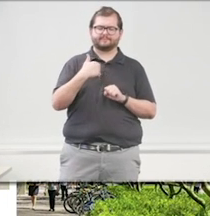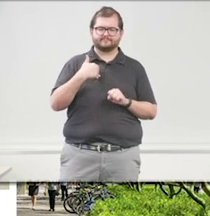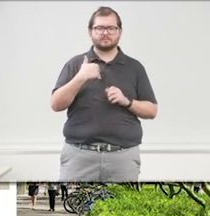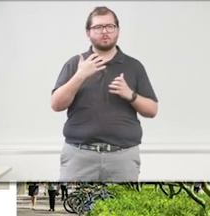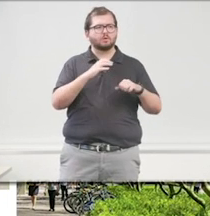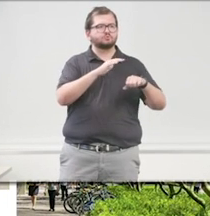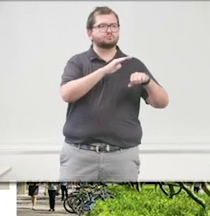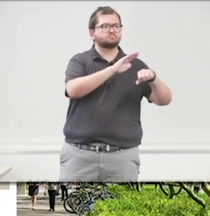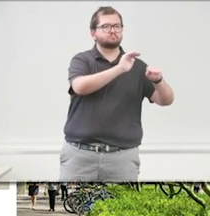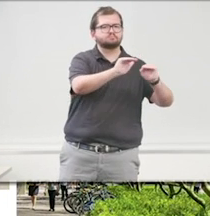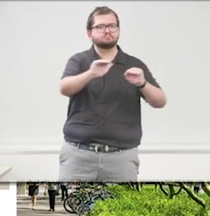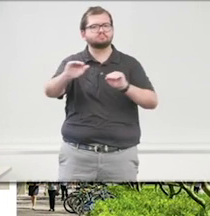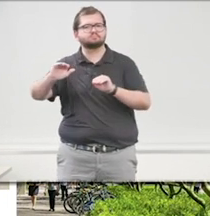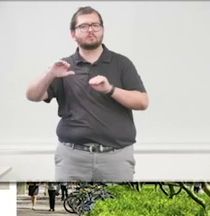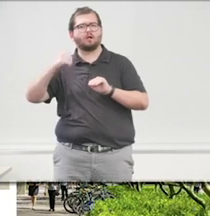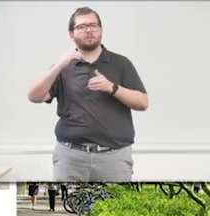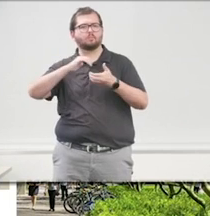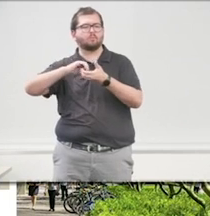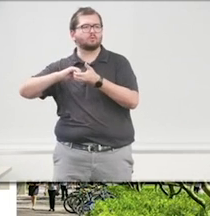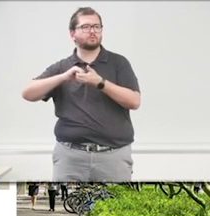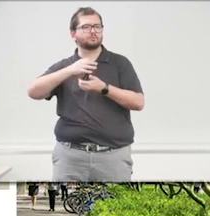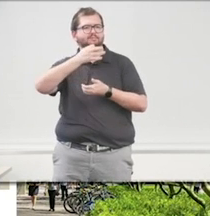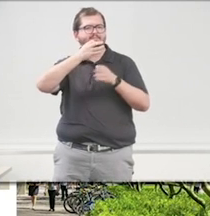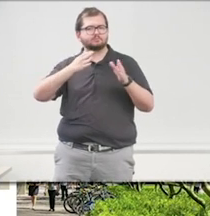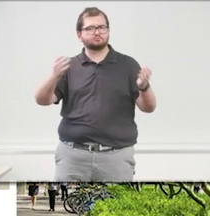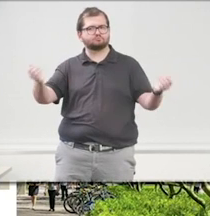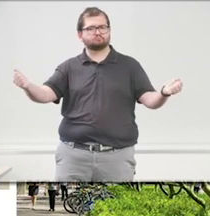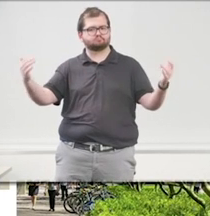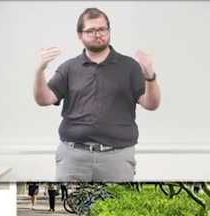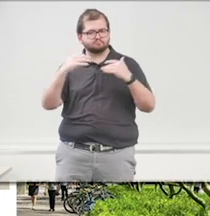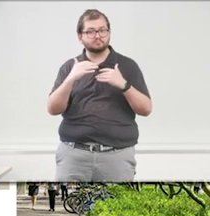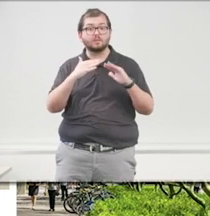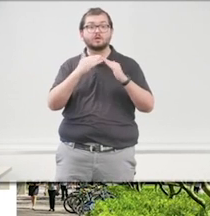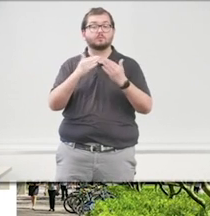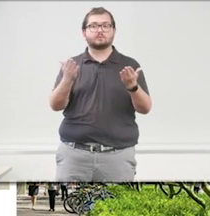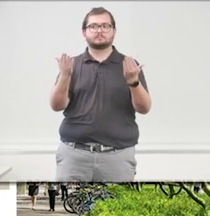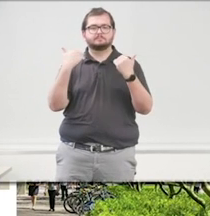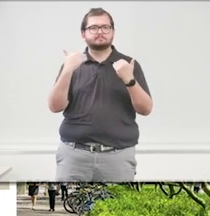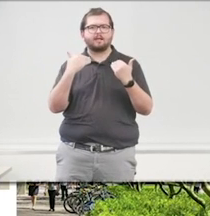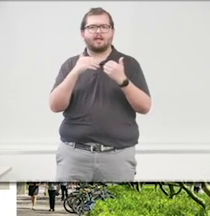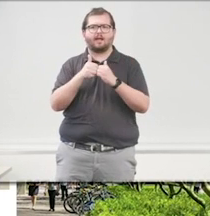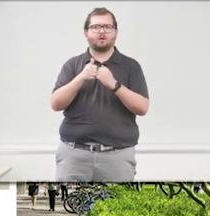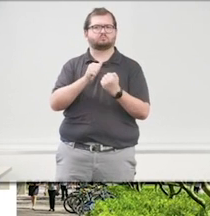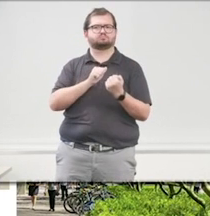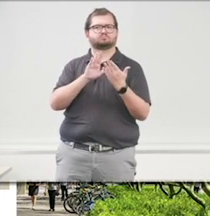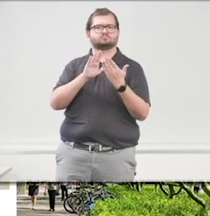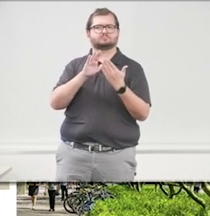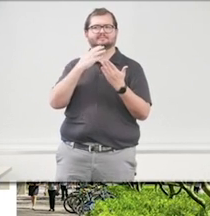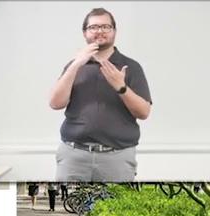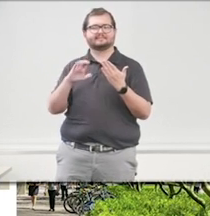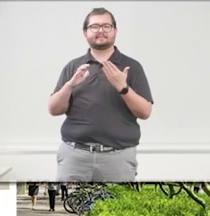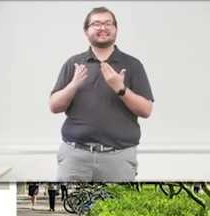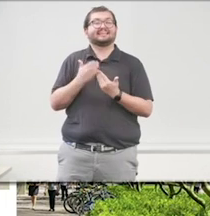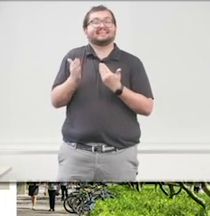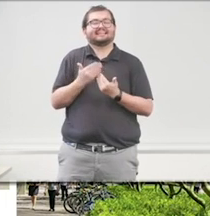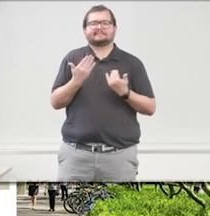the experts to hear from our community, how can we best address heat? What are the low-hanging fruit